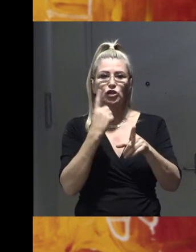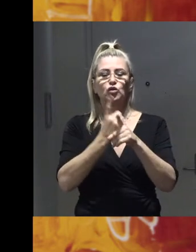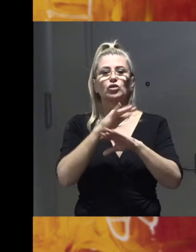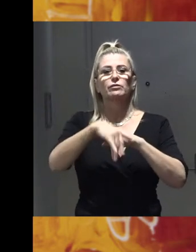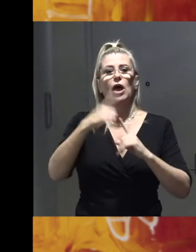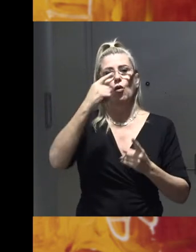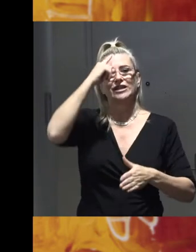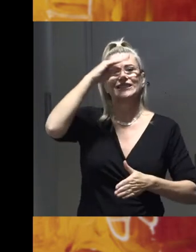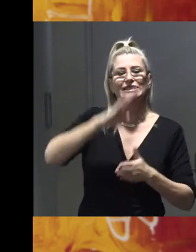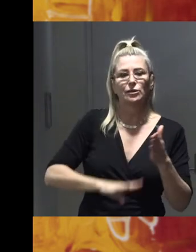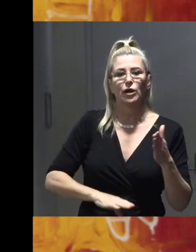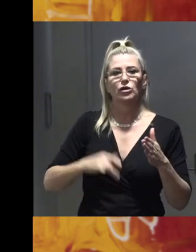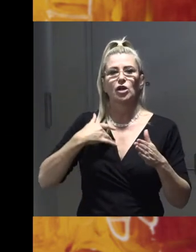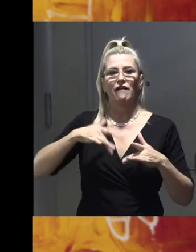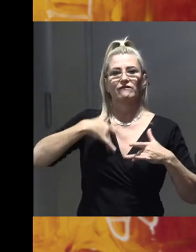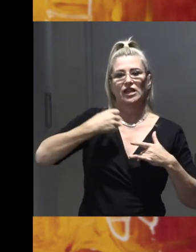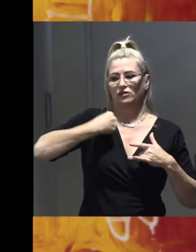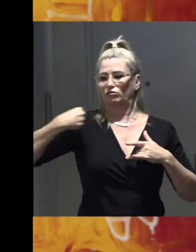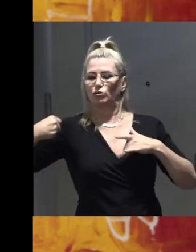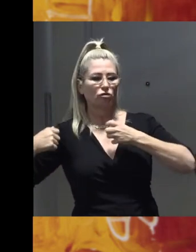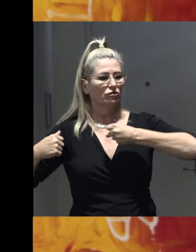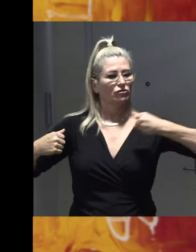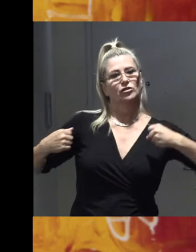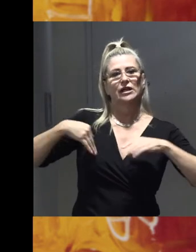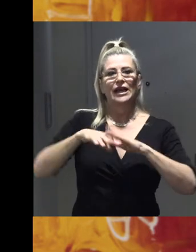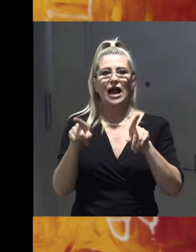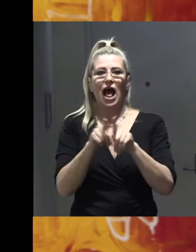experienced in being drawn in opposing or multiple directions.